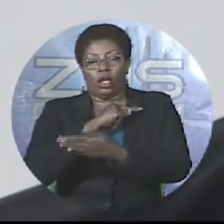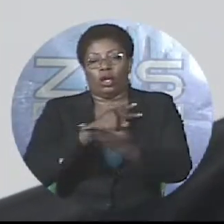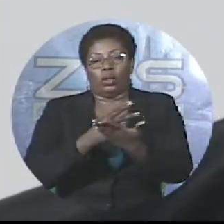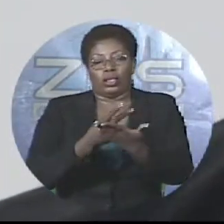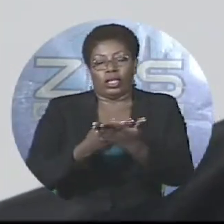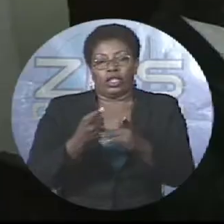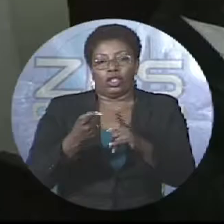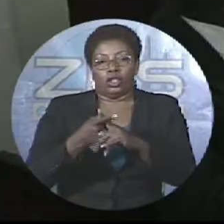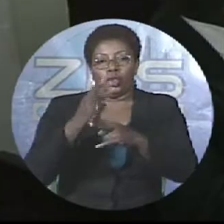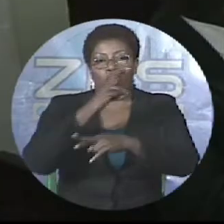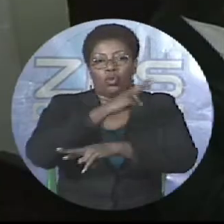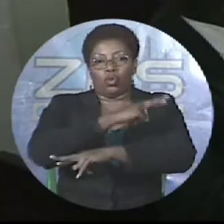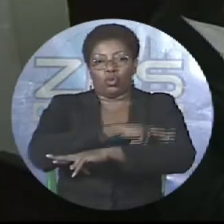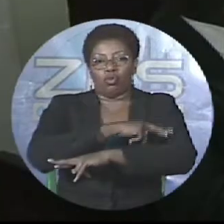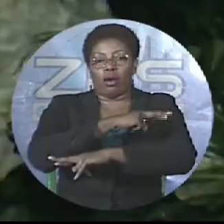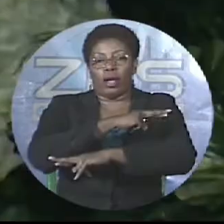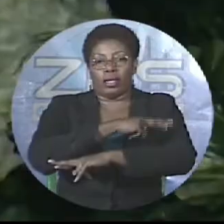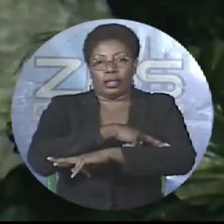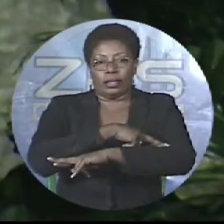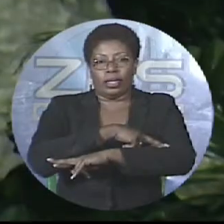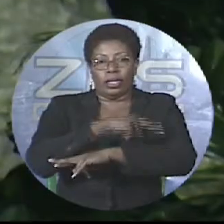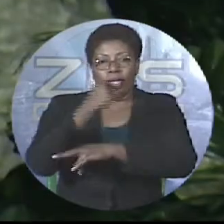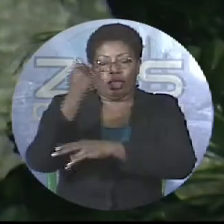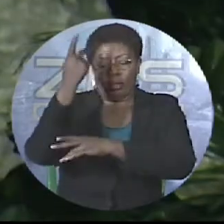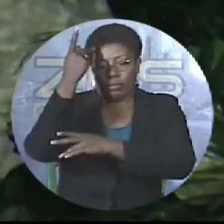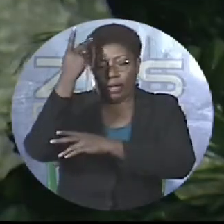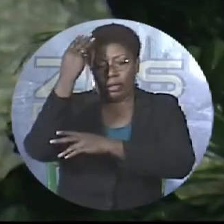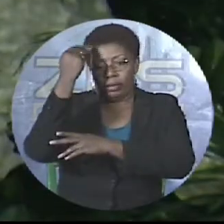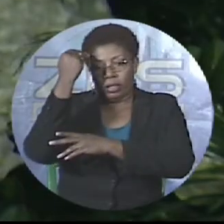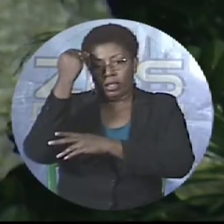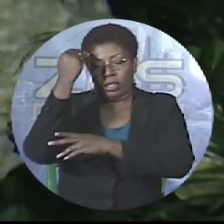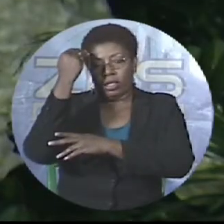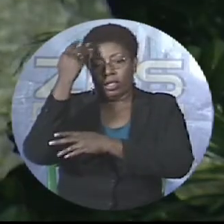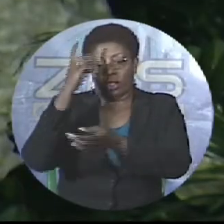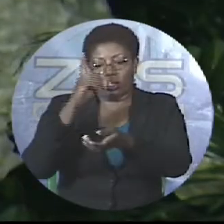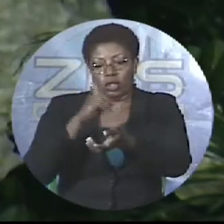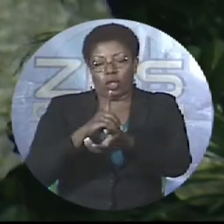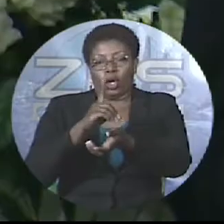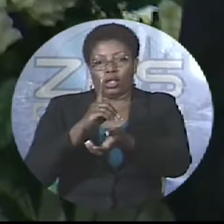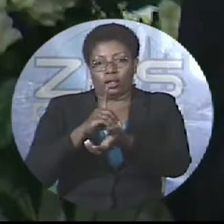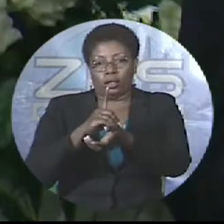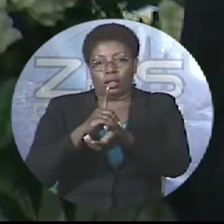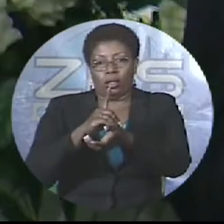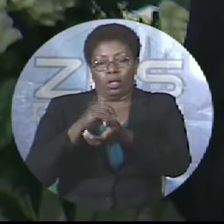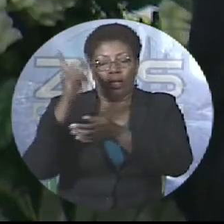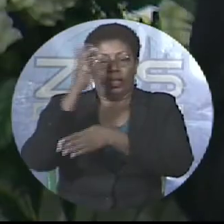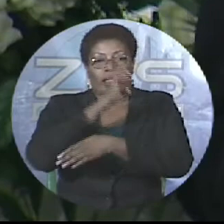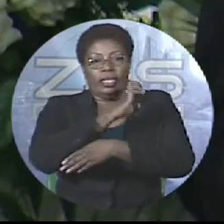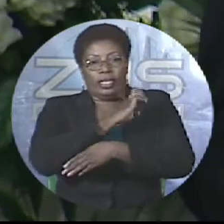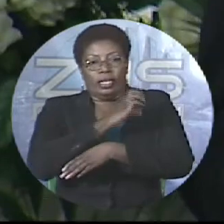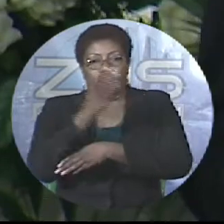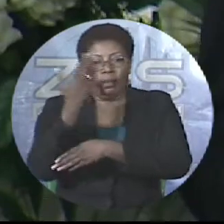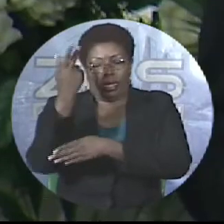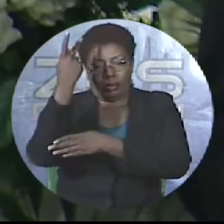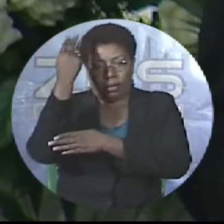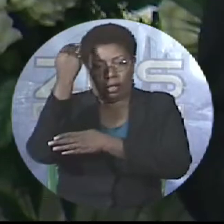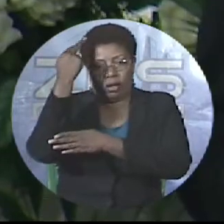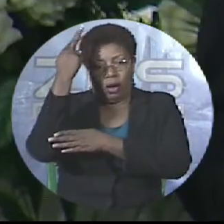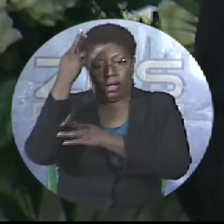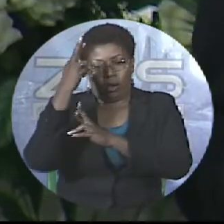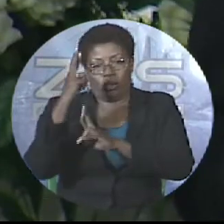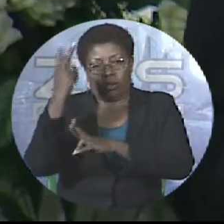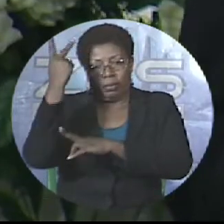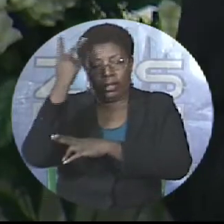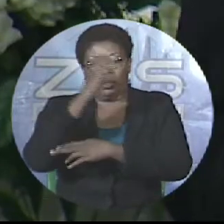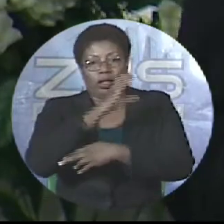rest. Leading dignitaries on hand was the Prime Minister, the Honorable Dr. Hubert Minnis, and also former Prime Minister, the Right Honorable